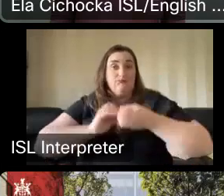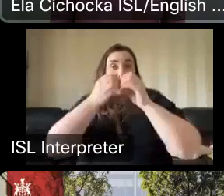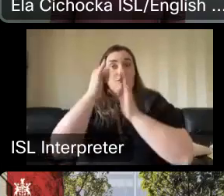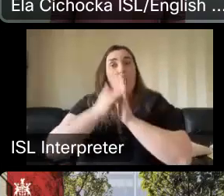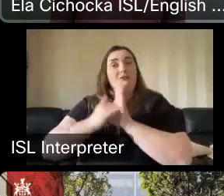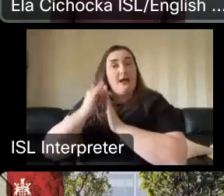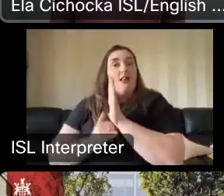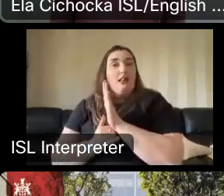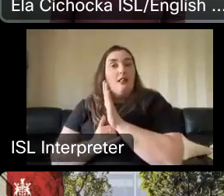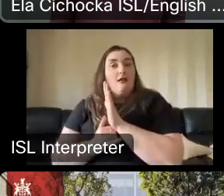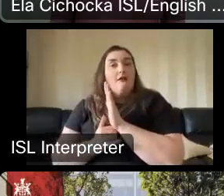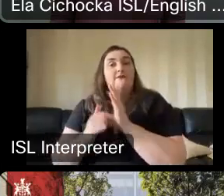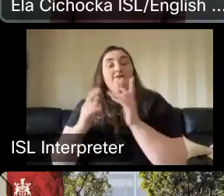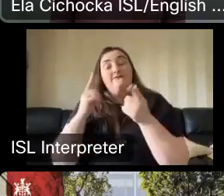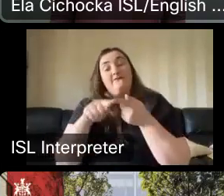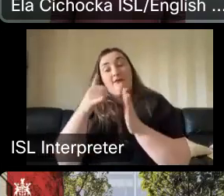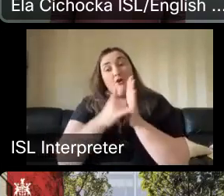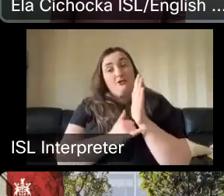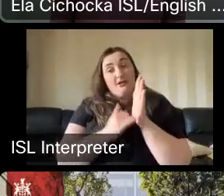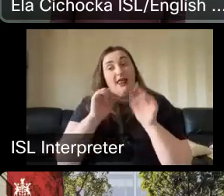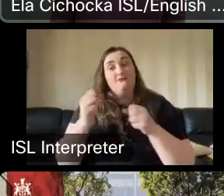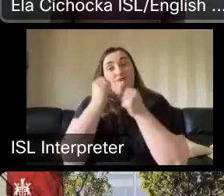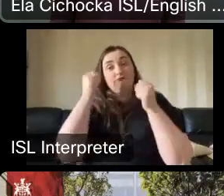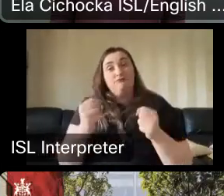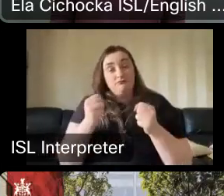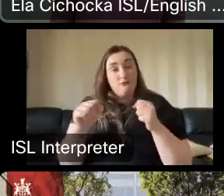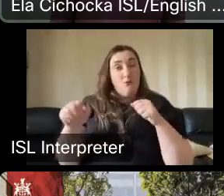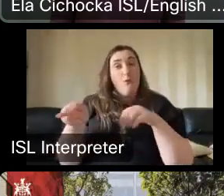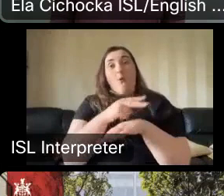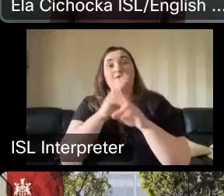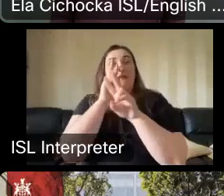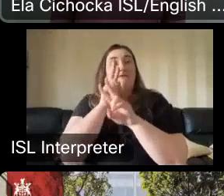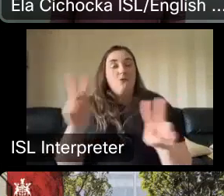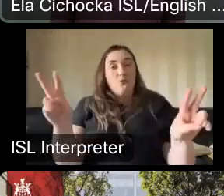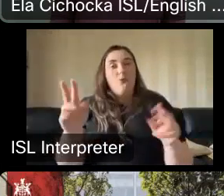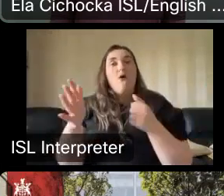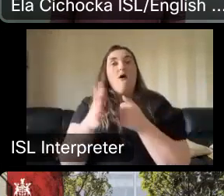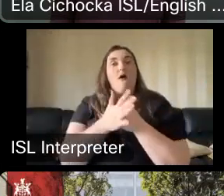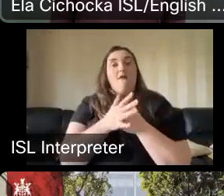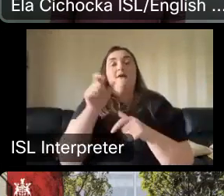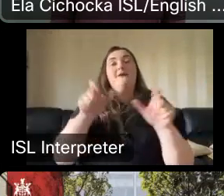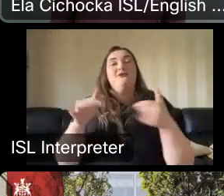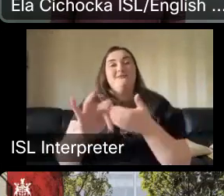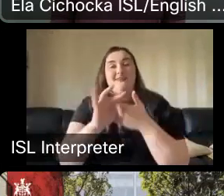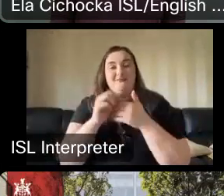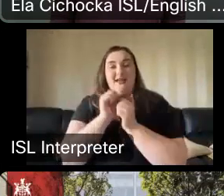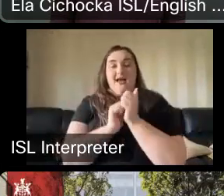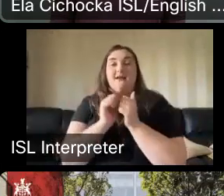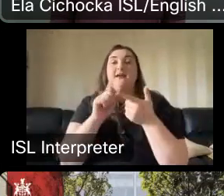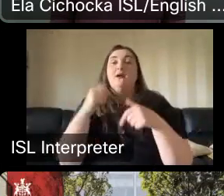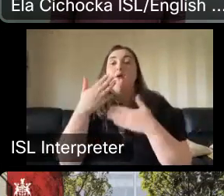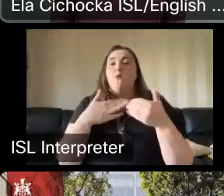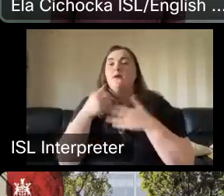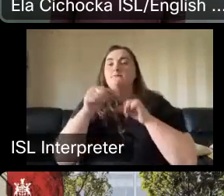produced articles that give very strong overviews of the Patient Safety Act and